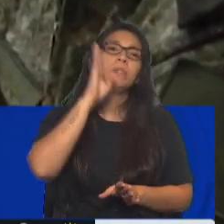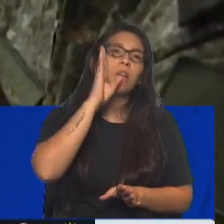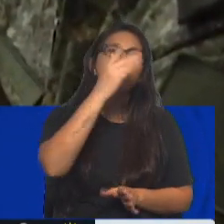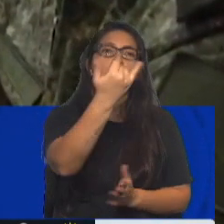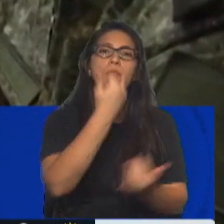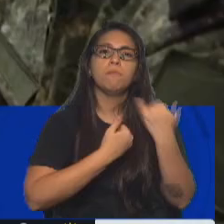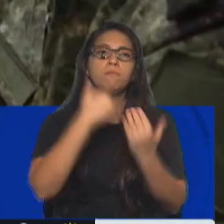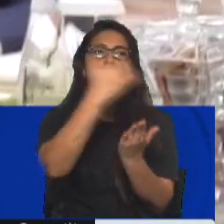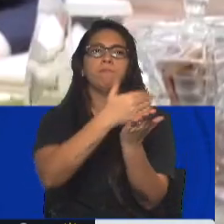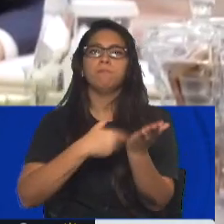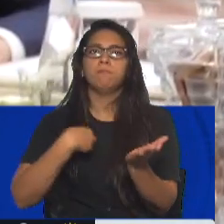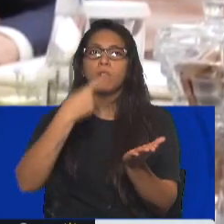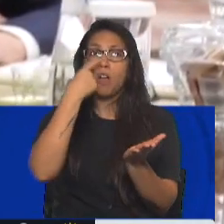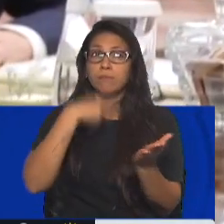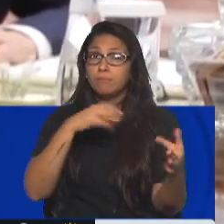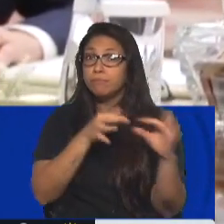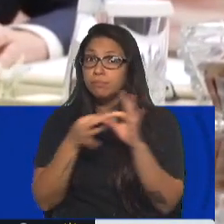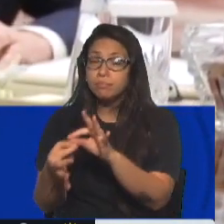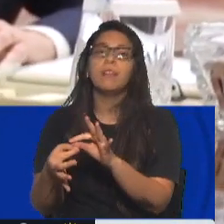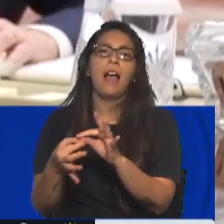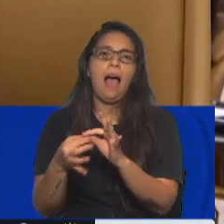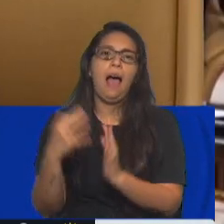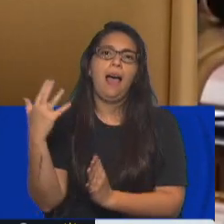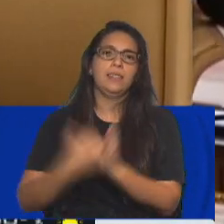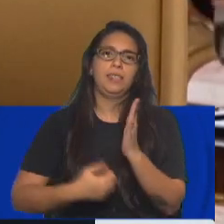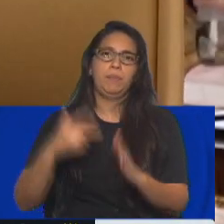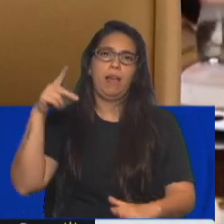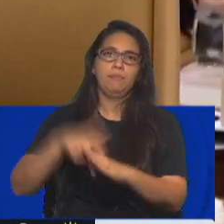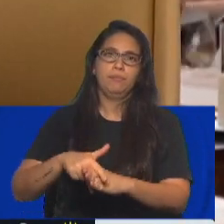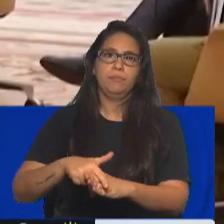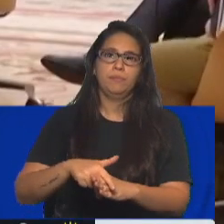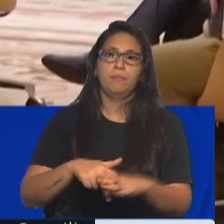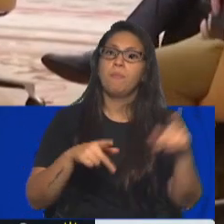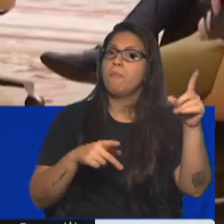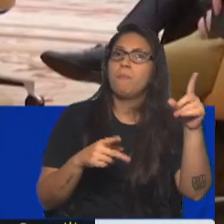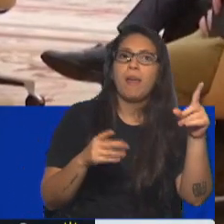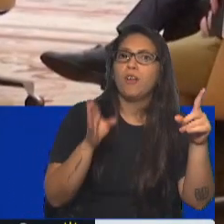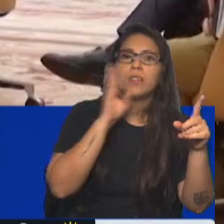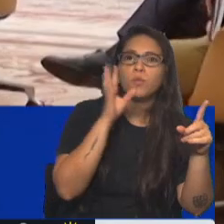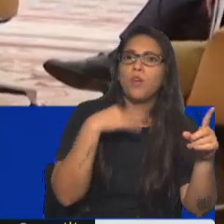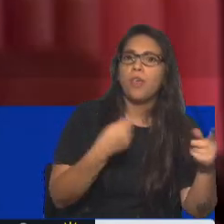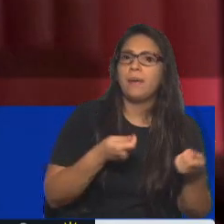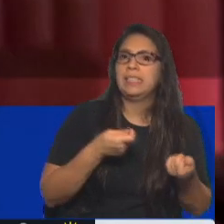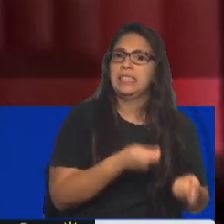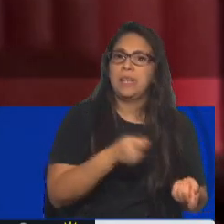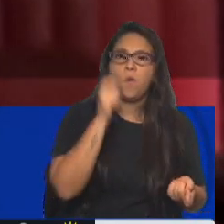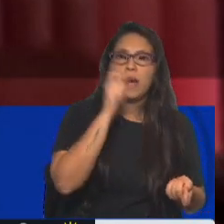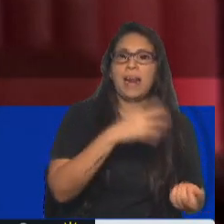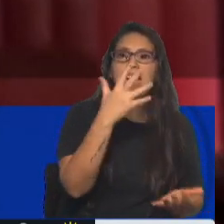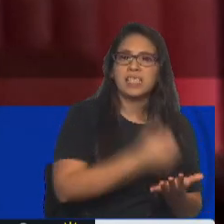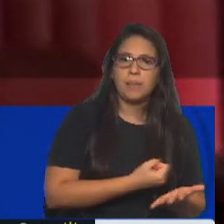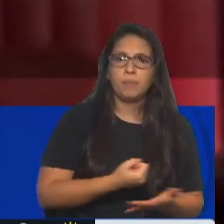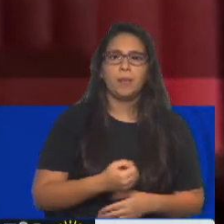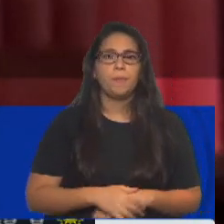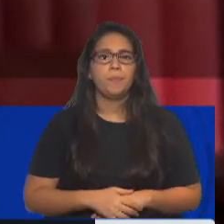contemplen sus intereses, algo que Washington tendría que forzar a Ucrania a aceptar. No reason to think that